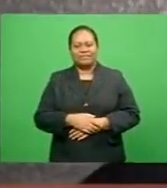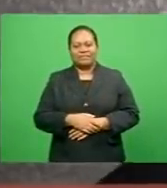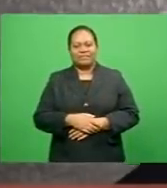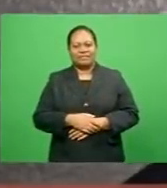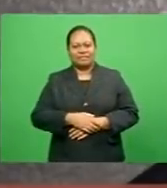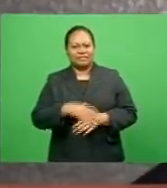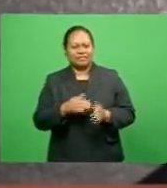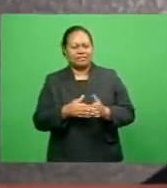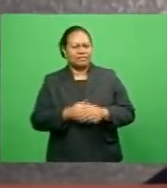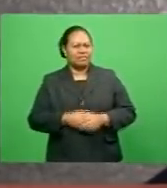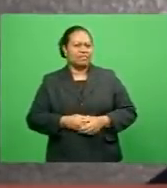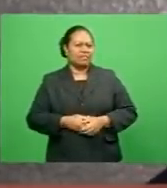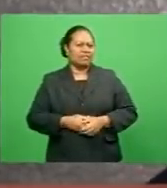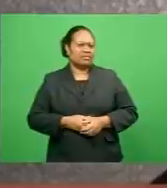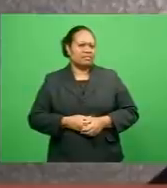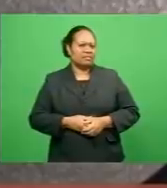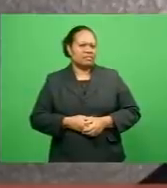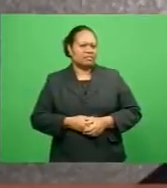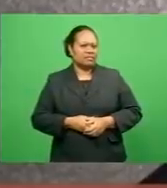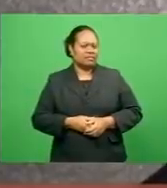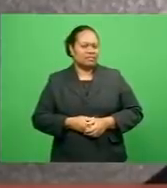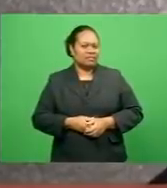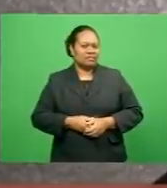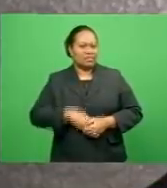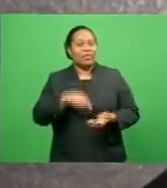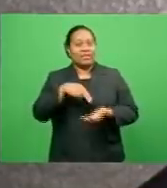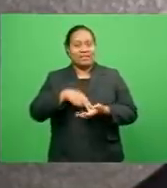and I was saw